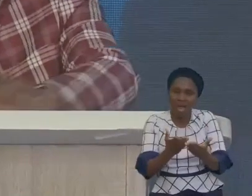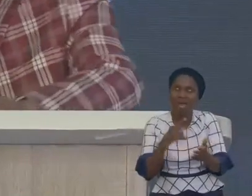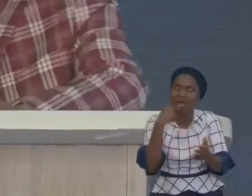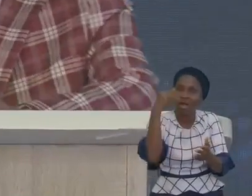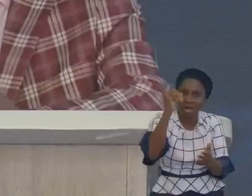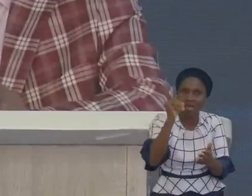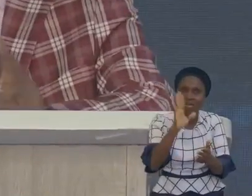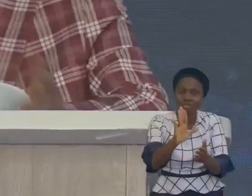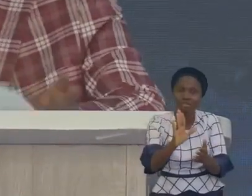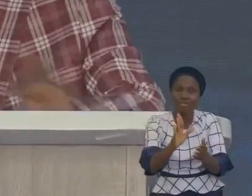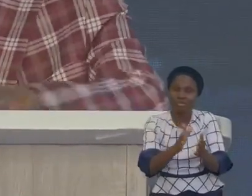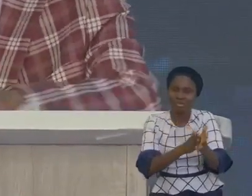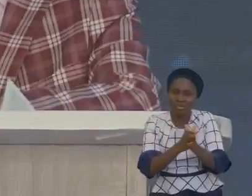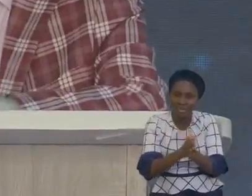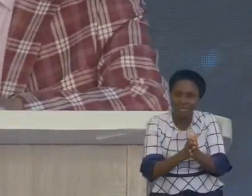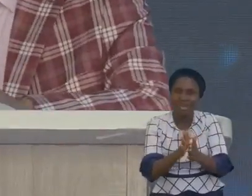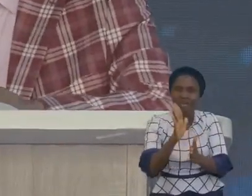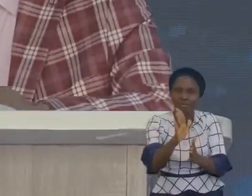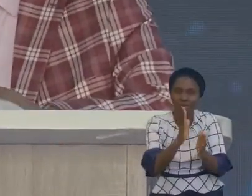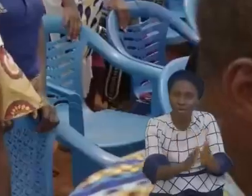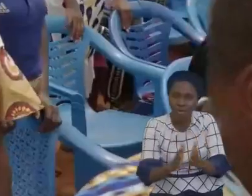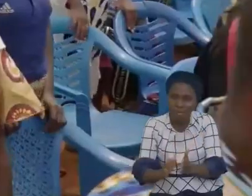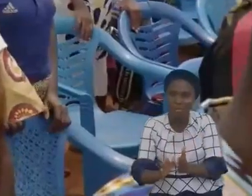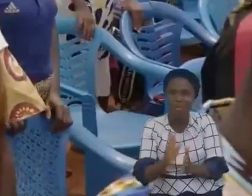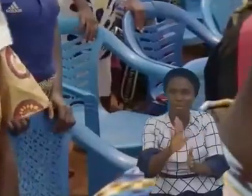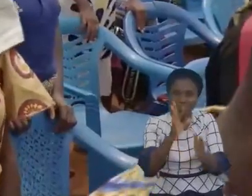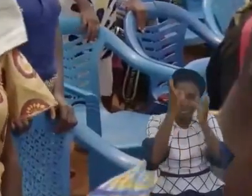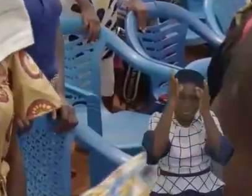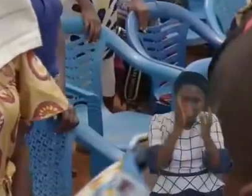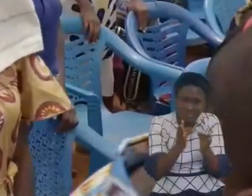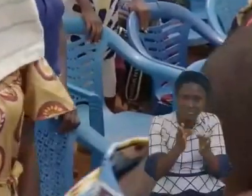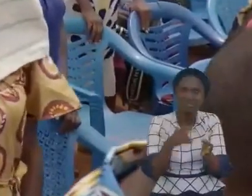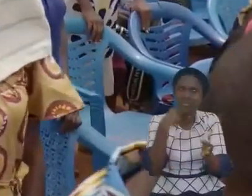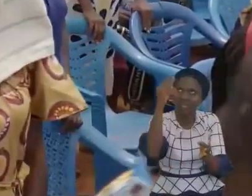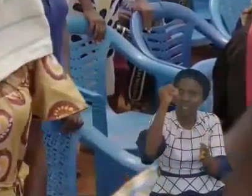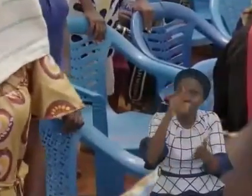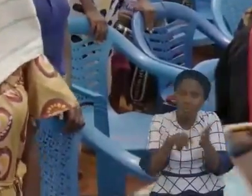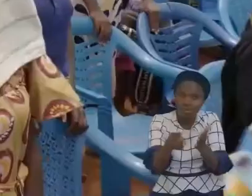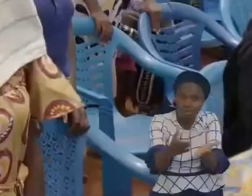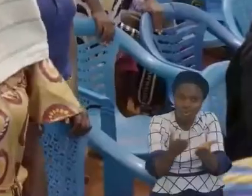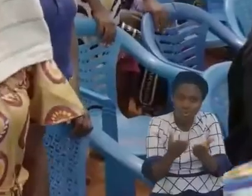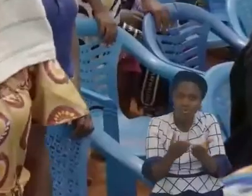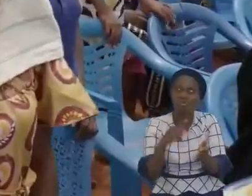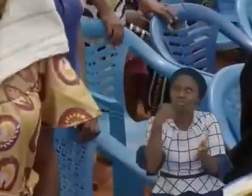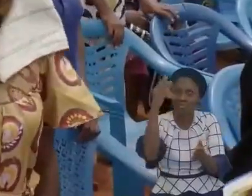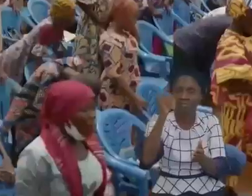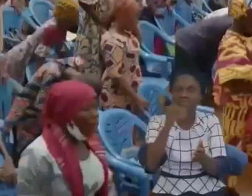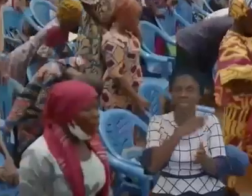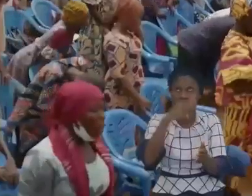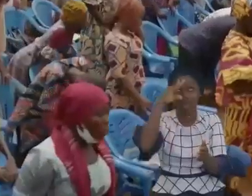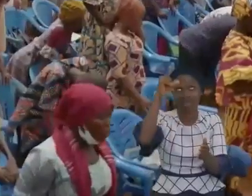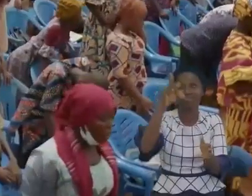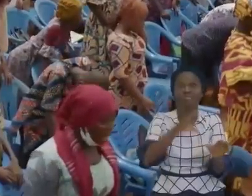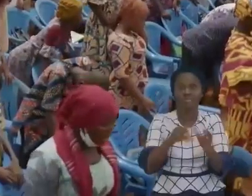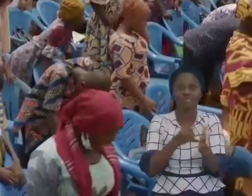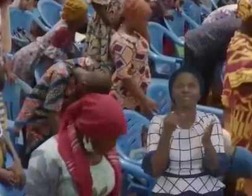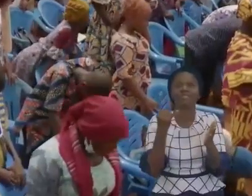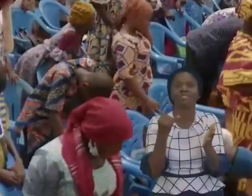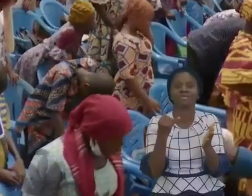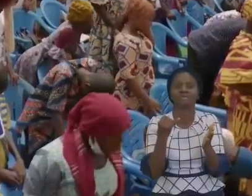want. He will do it. Believe Him. Trust